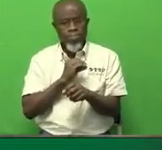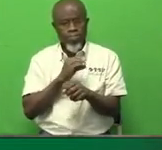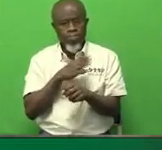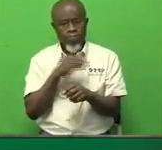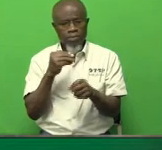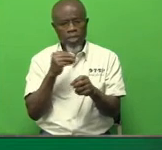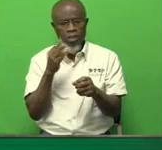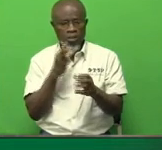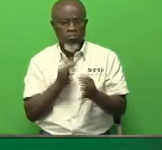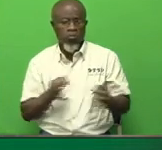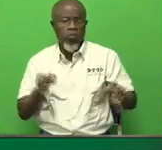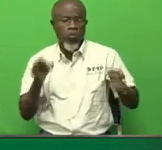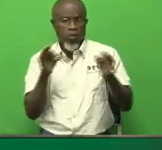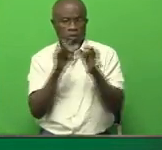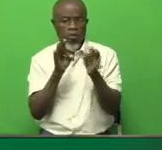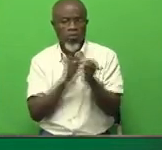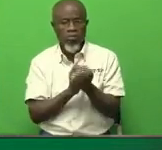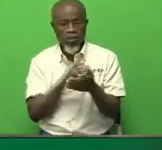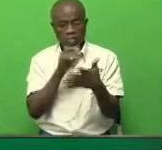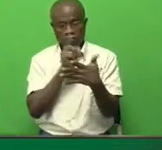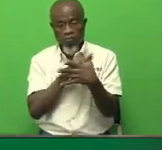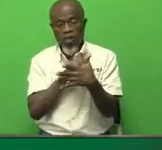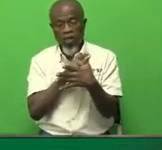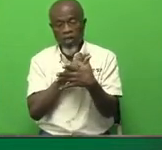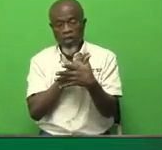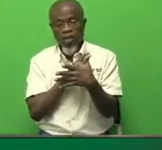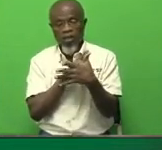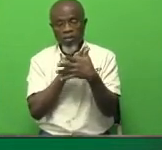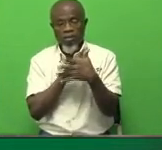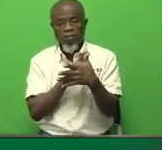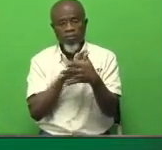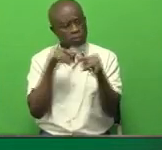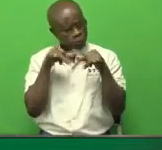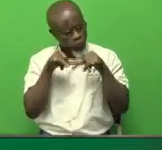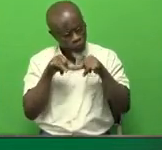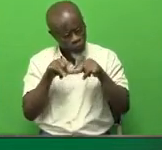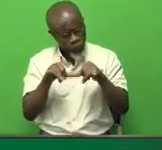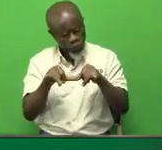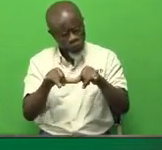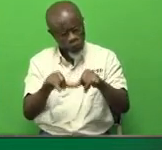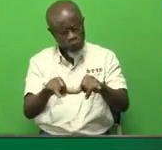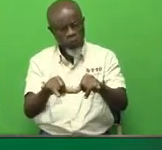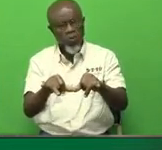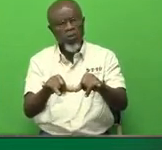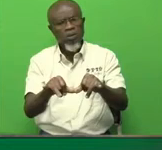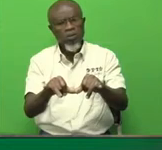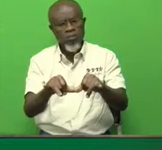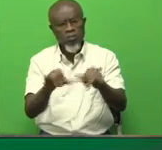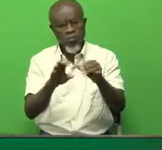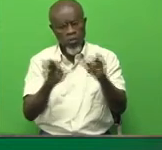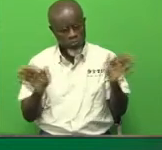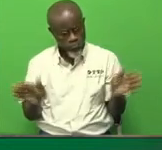principle 5 sustainability promoting environmental stewardship